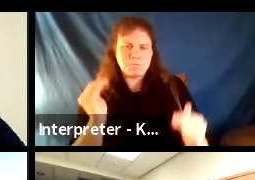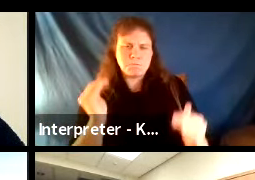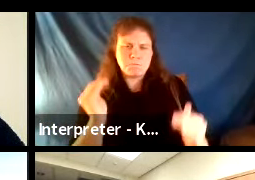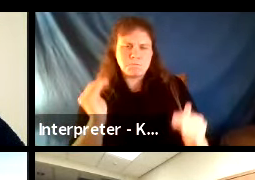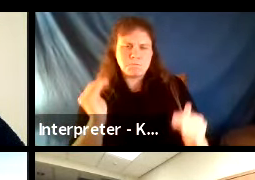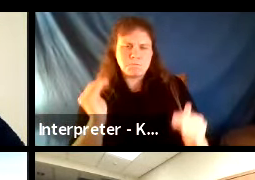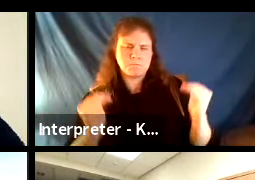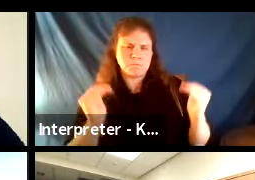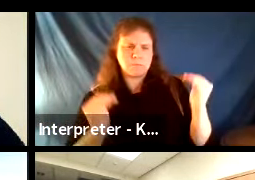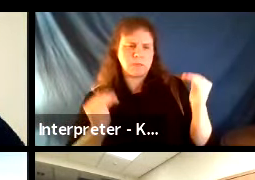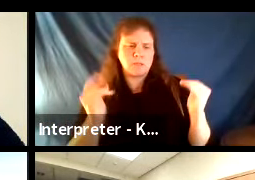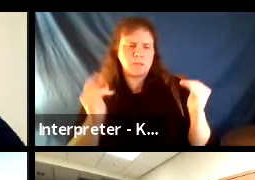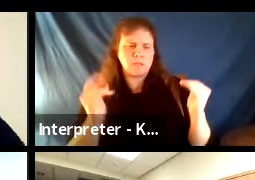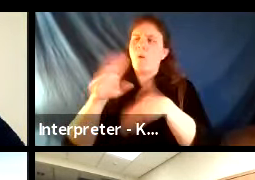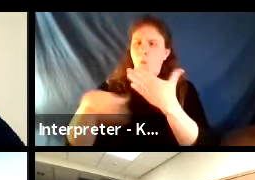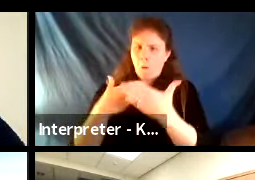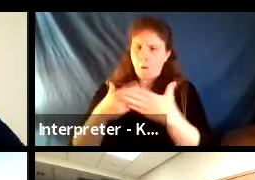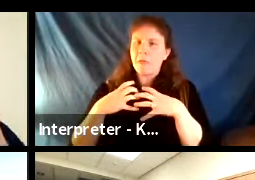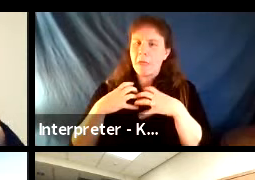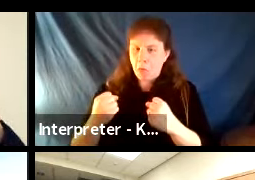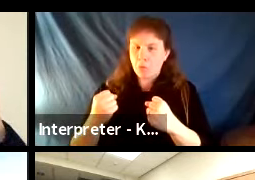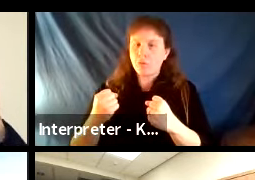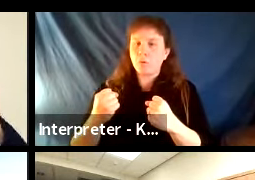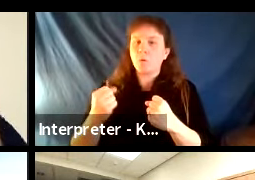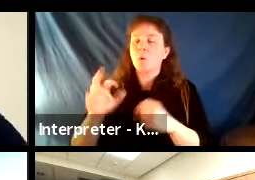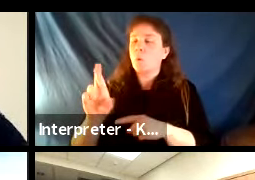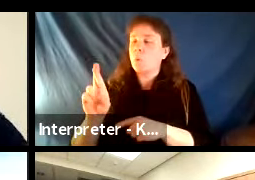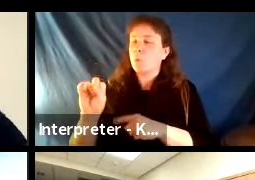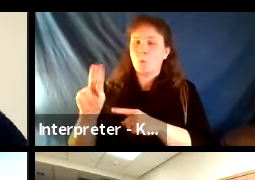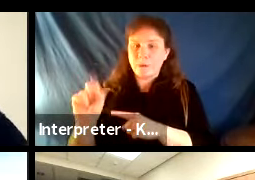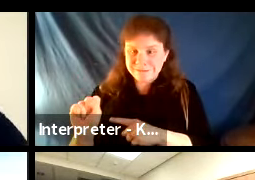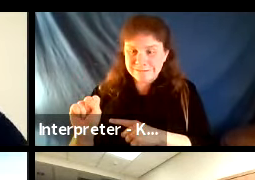overall health risks, the specific health risks of developing severe